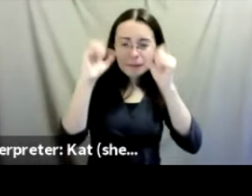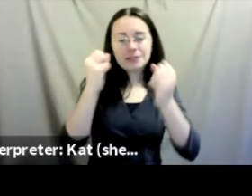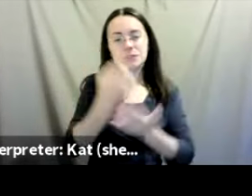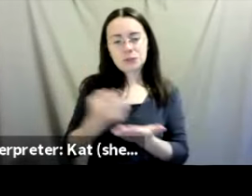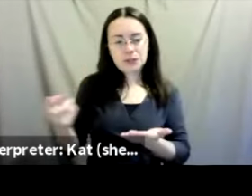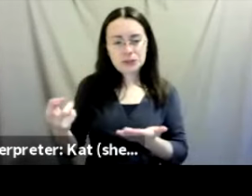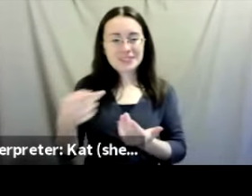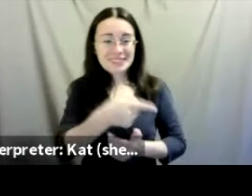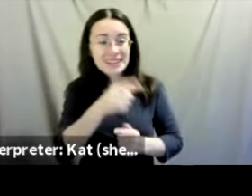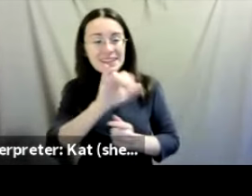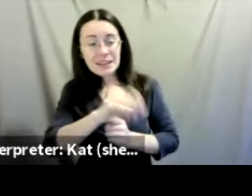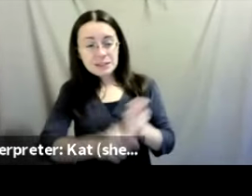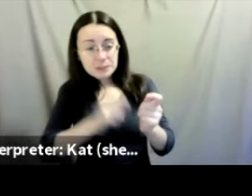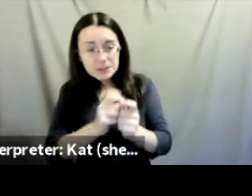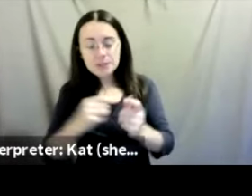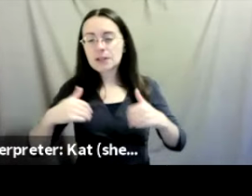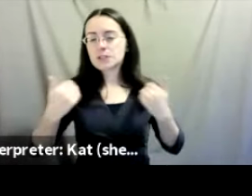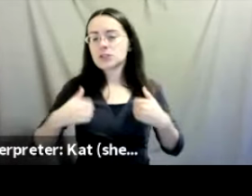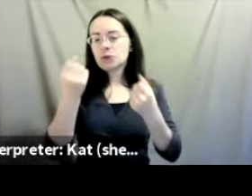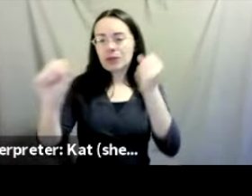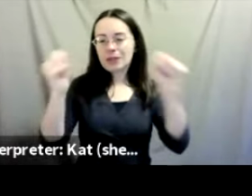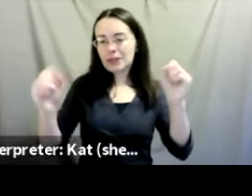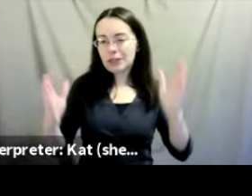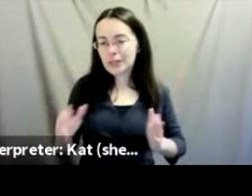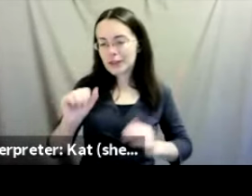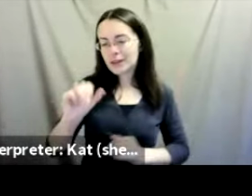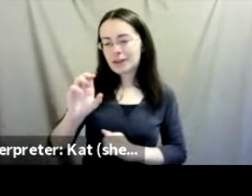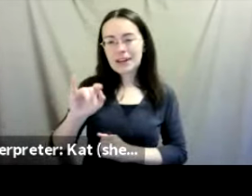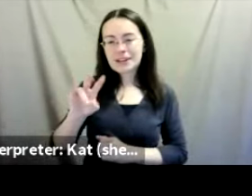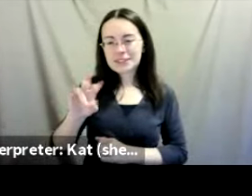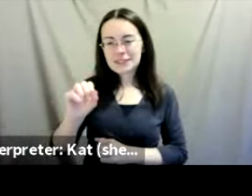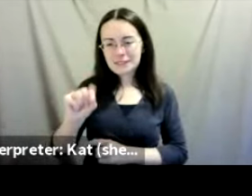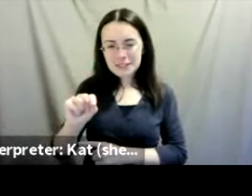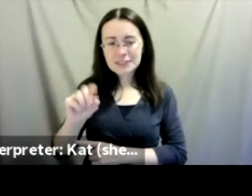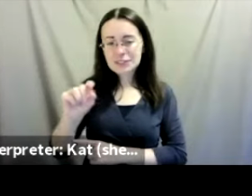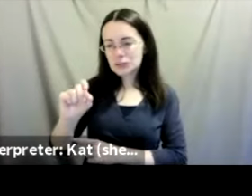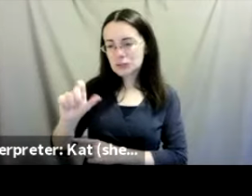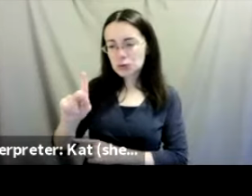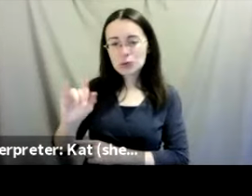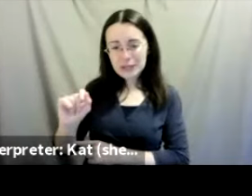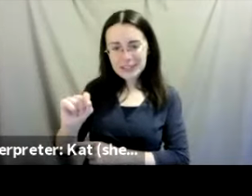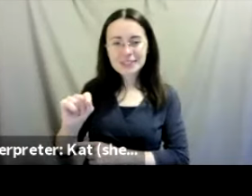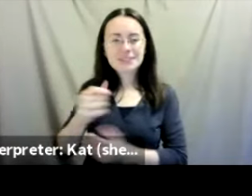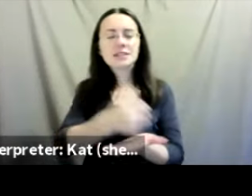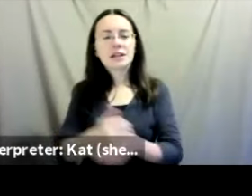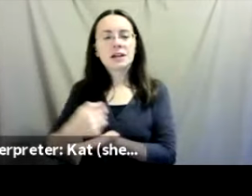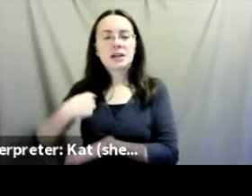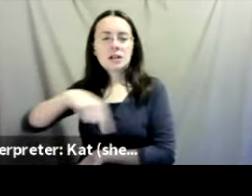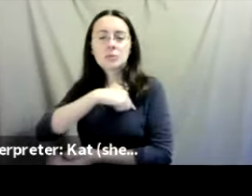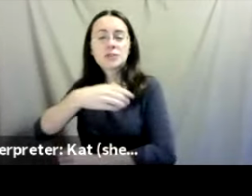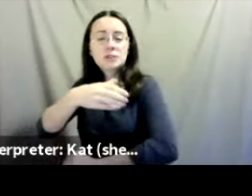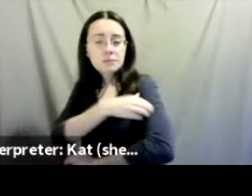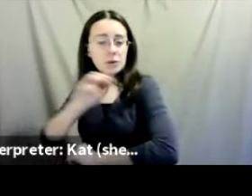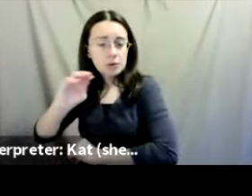is a youth activist toolkit that we've used in doing some power mapping and understanding who we should be talking to about these